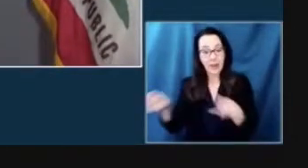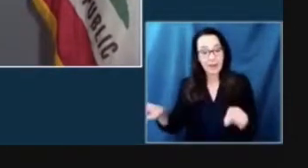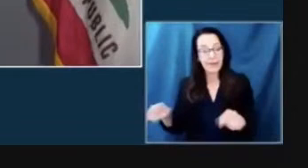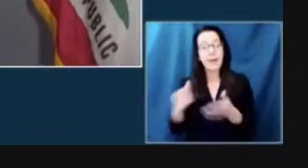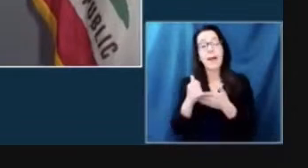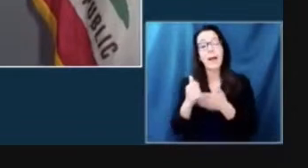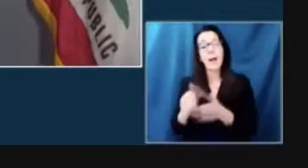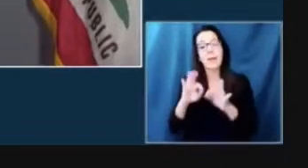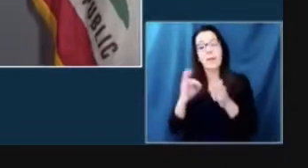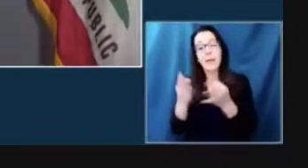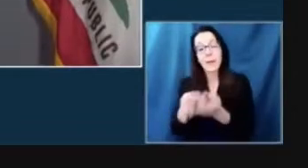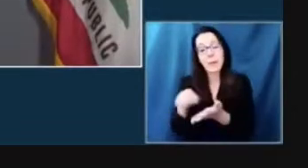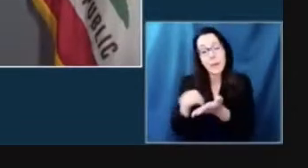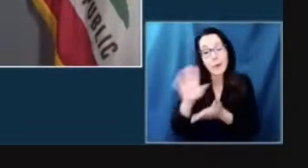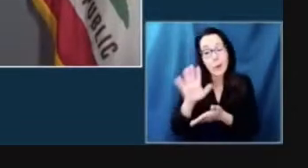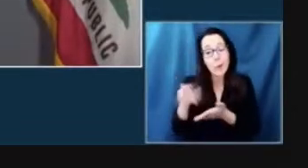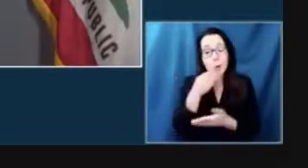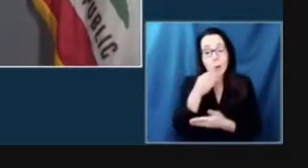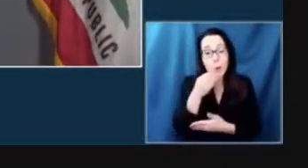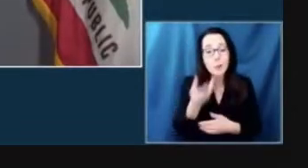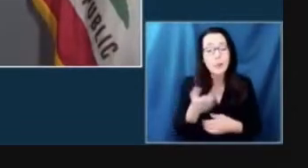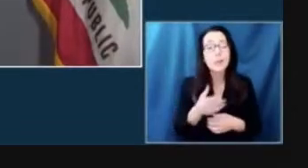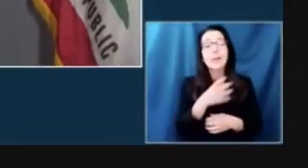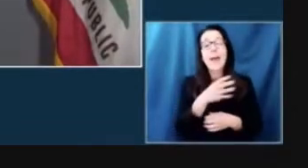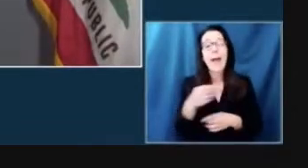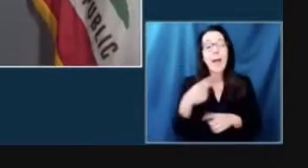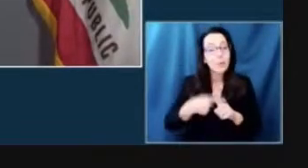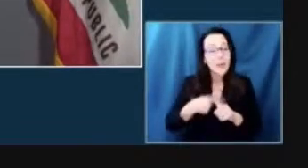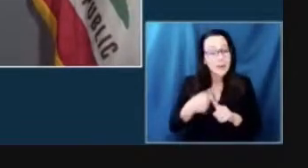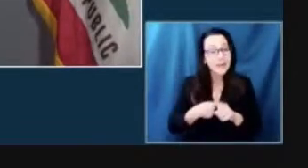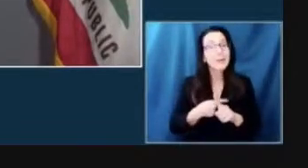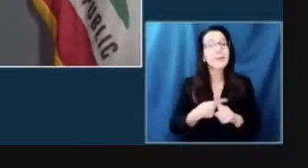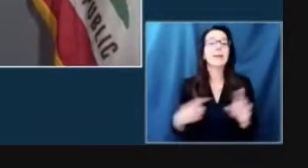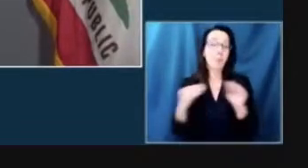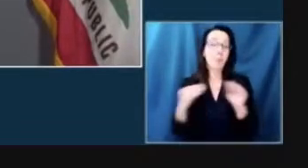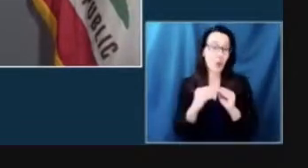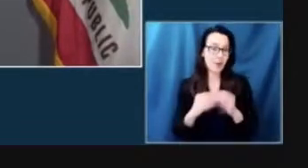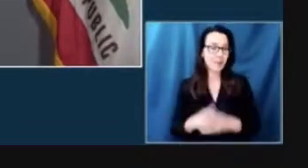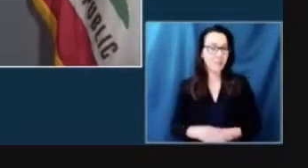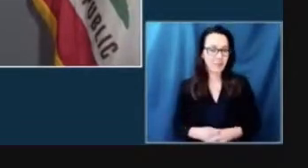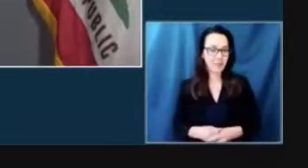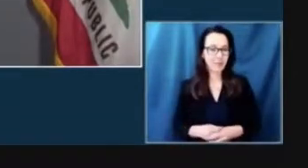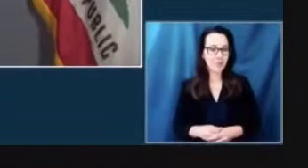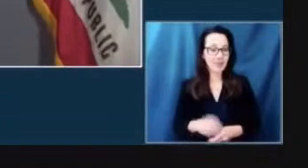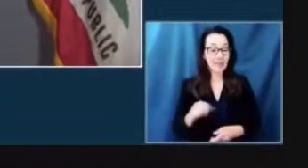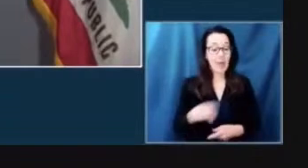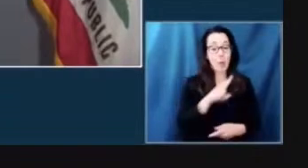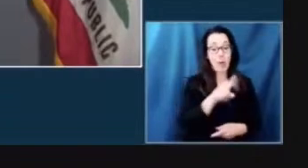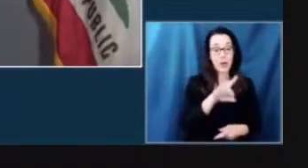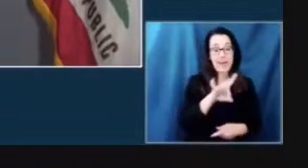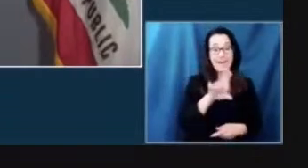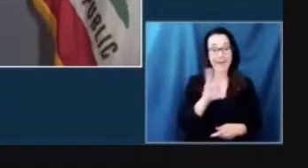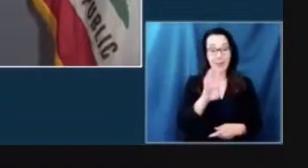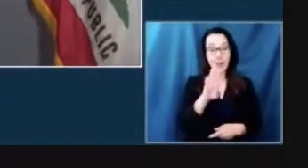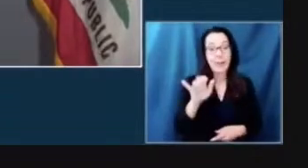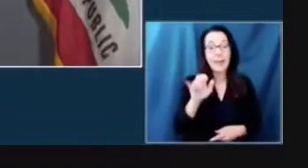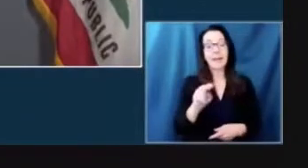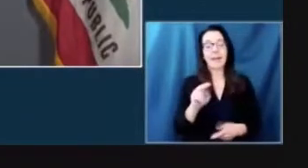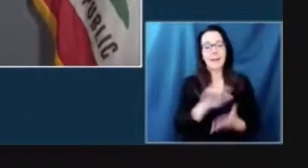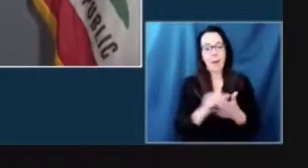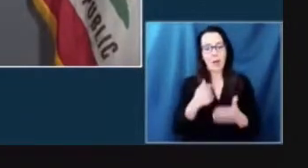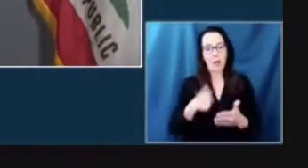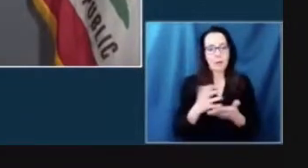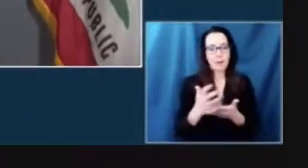and rent, and so much more. In addition to that $186 billion, our other bill,